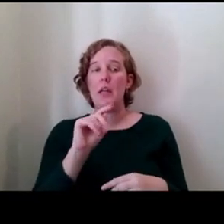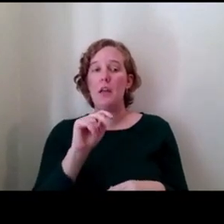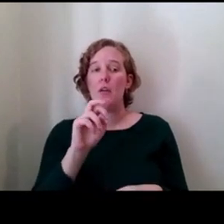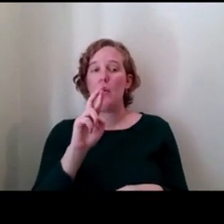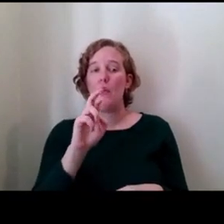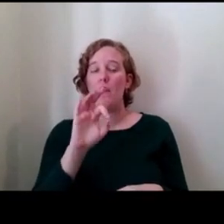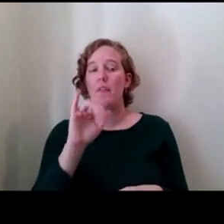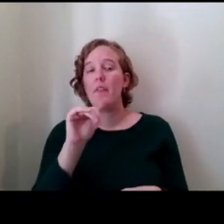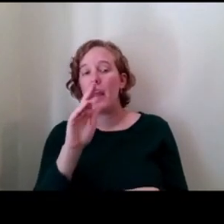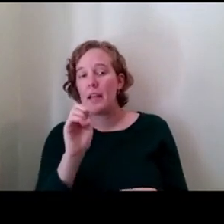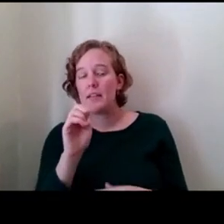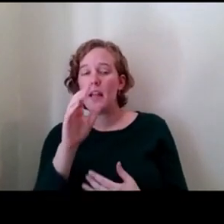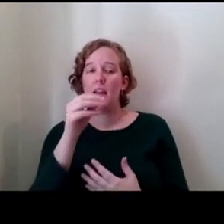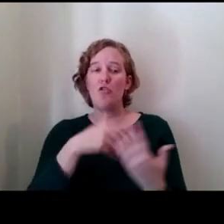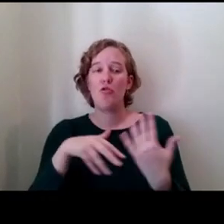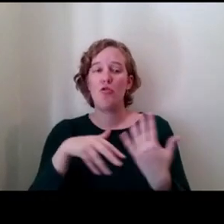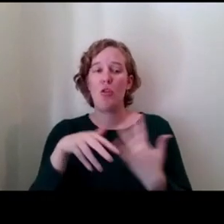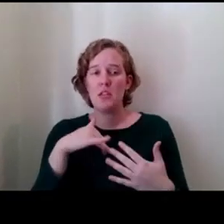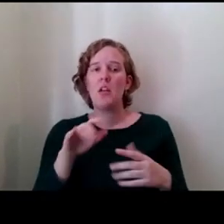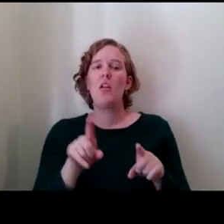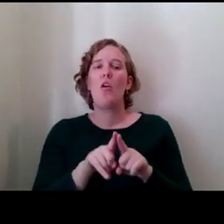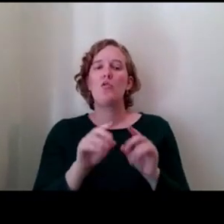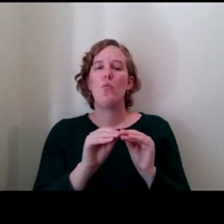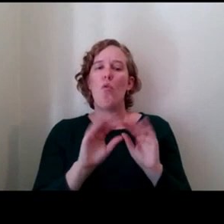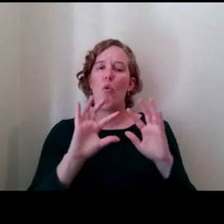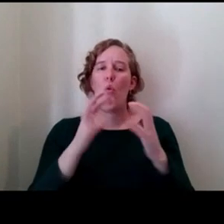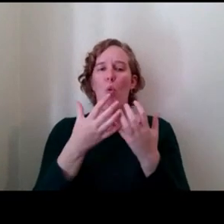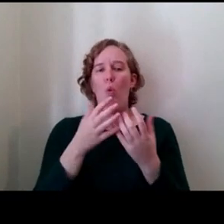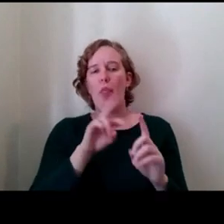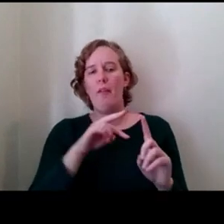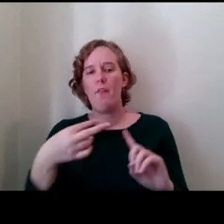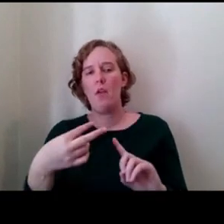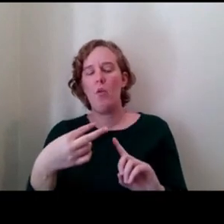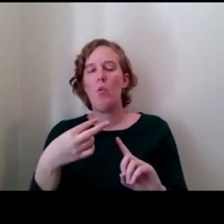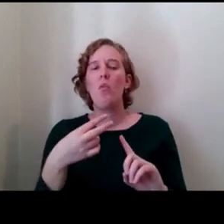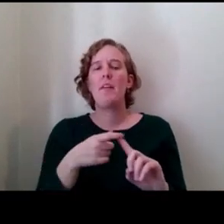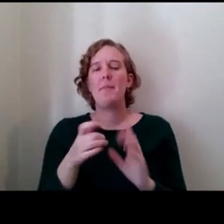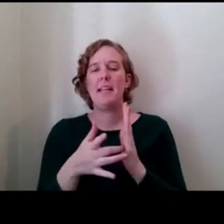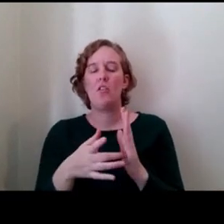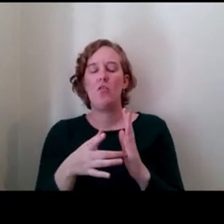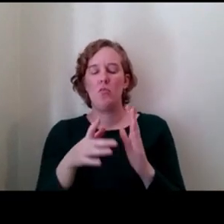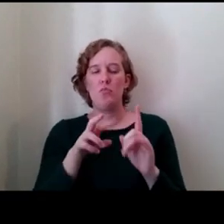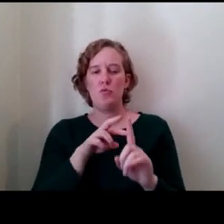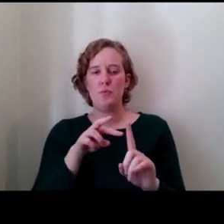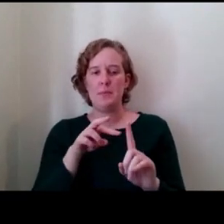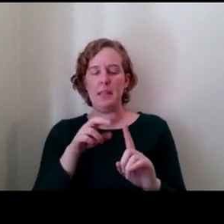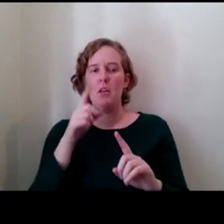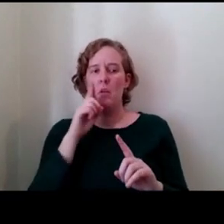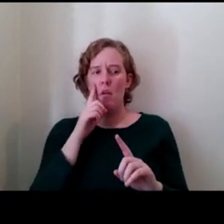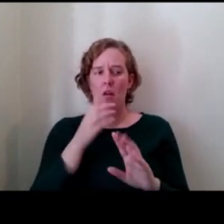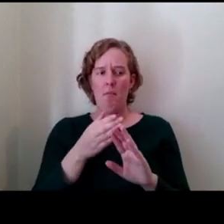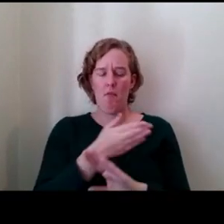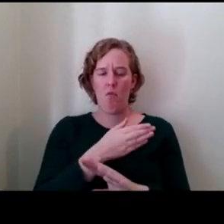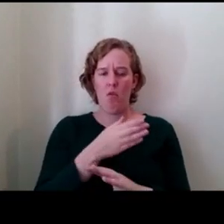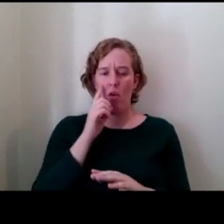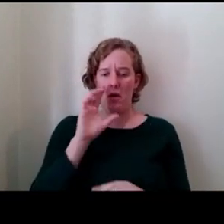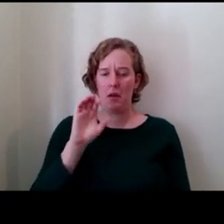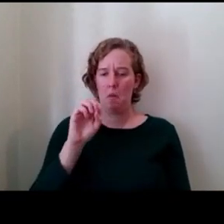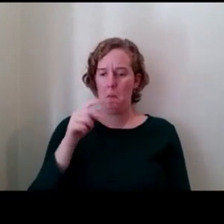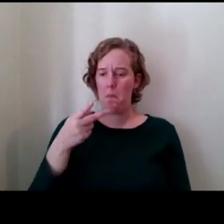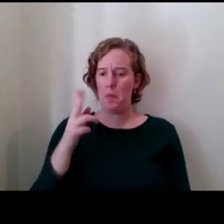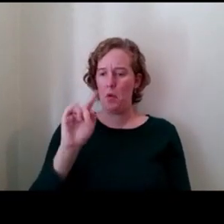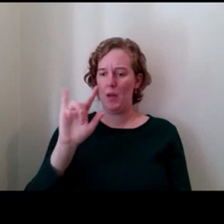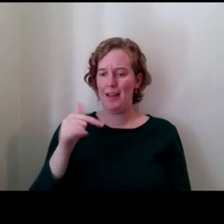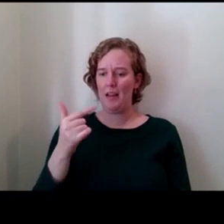we also gave them a more holistic view from a technical perspective. So I think a lot of them ahead of time thought computing was all about programming, but